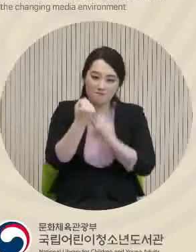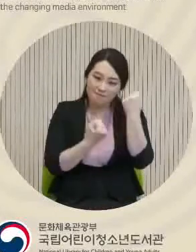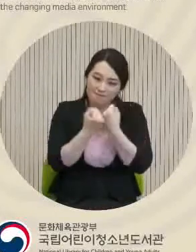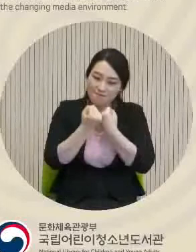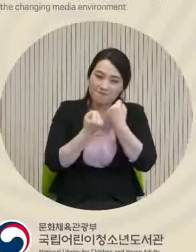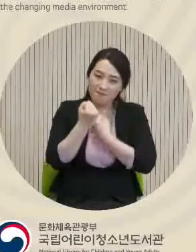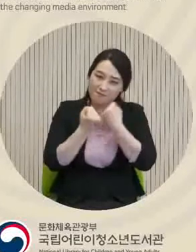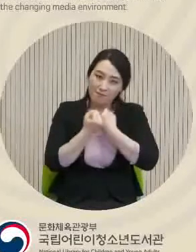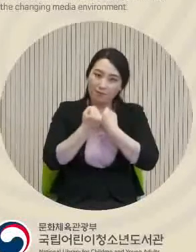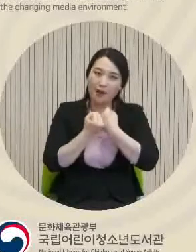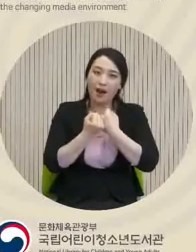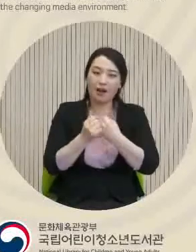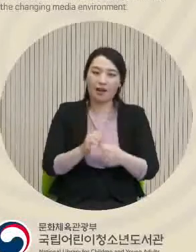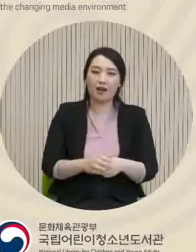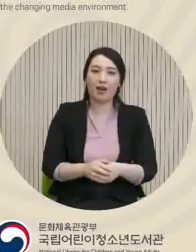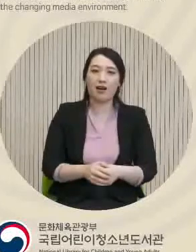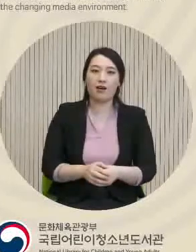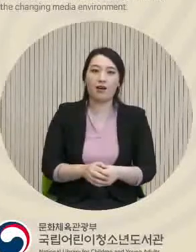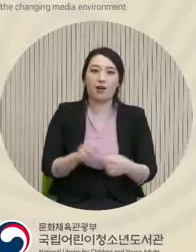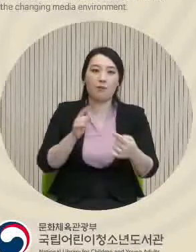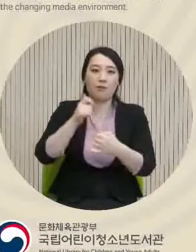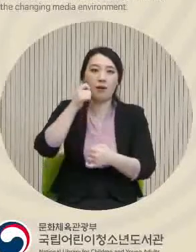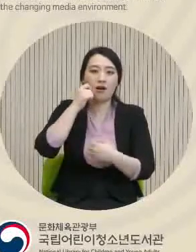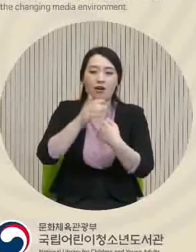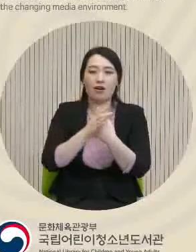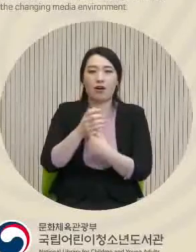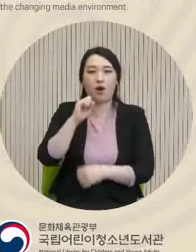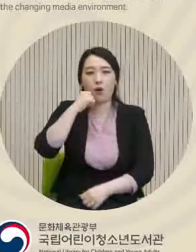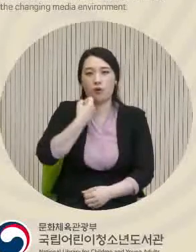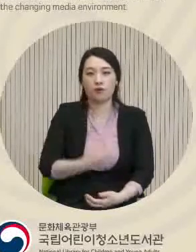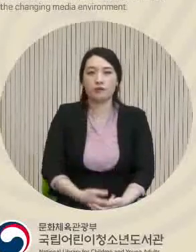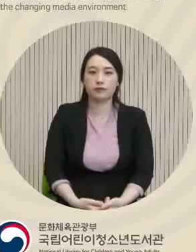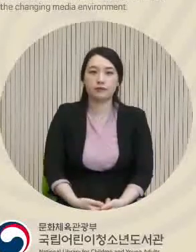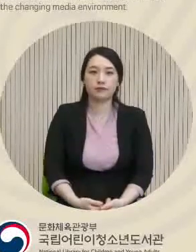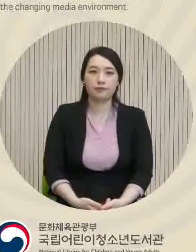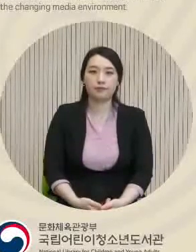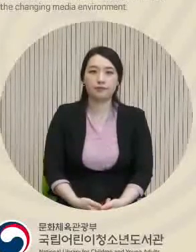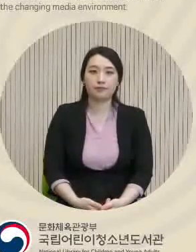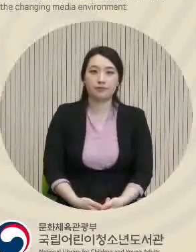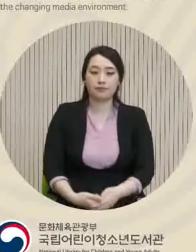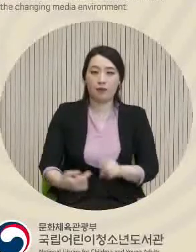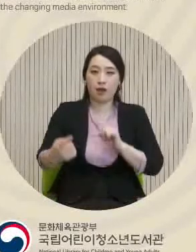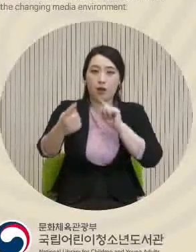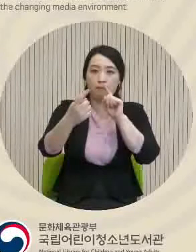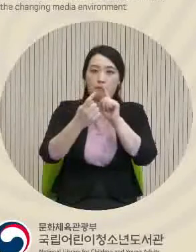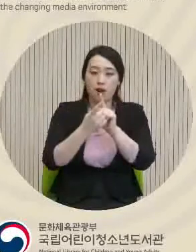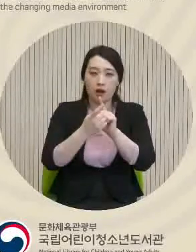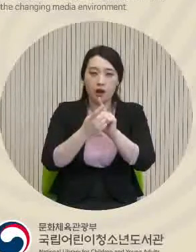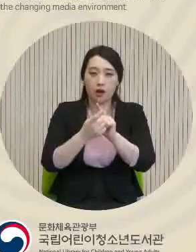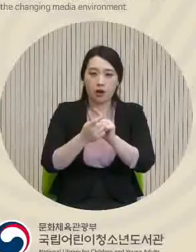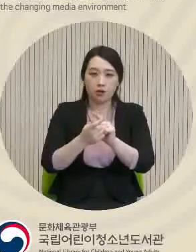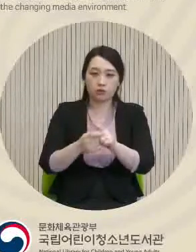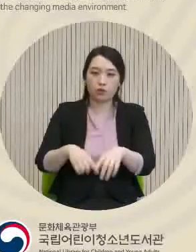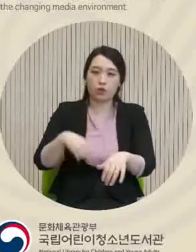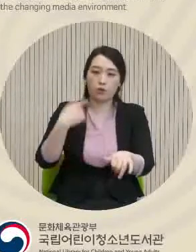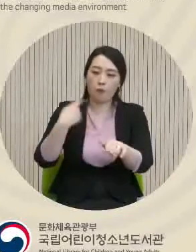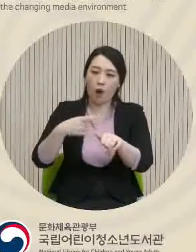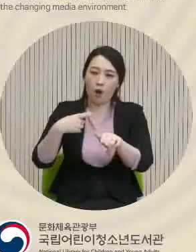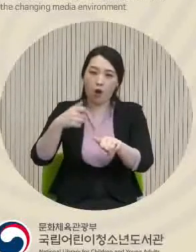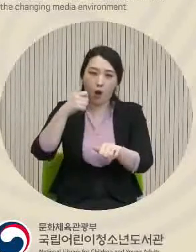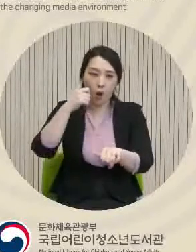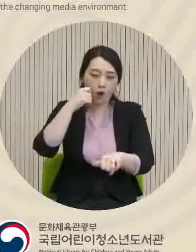then they should have better outcome. But it was very difficult to continue with